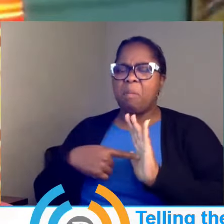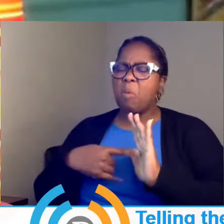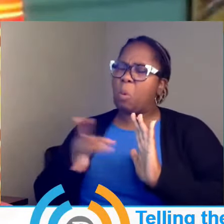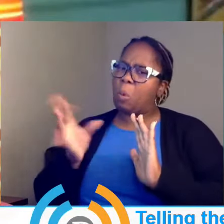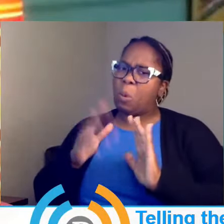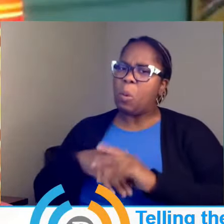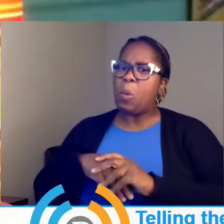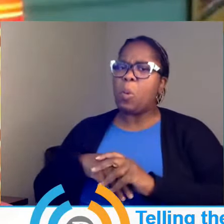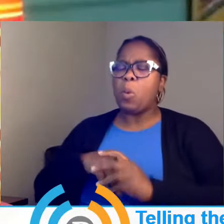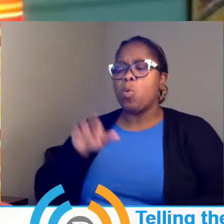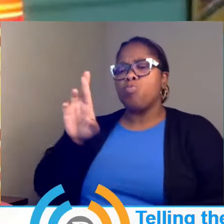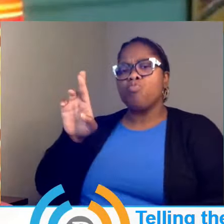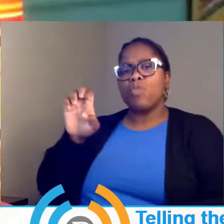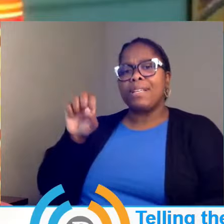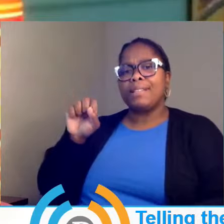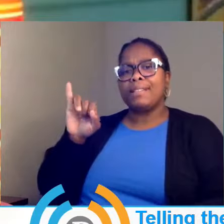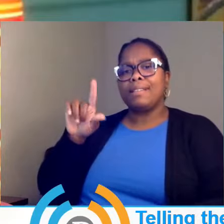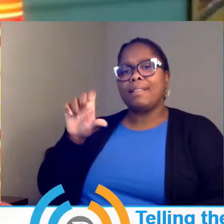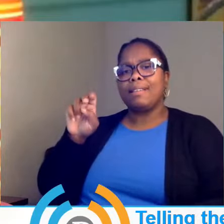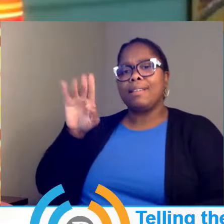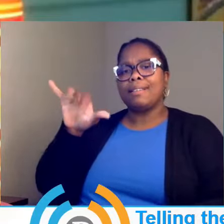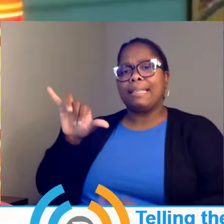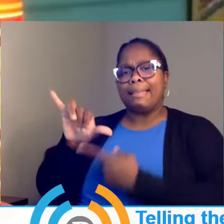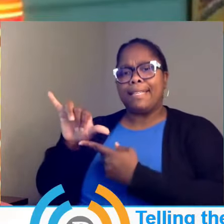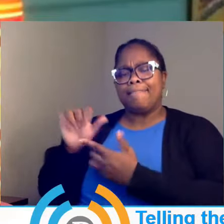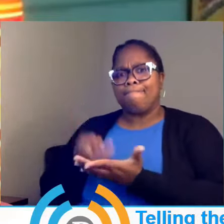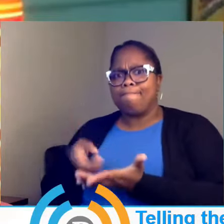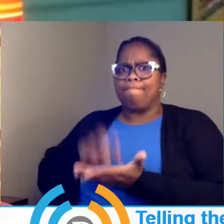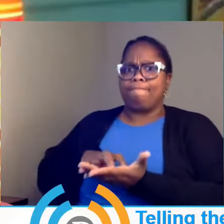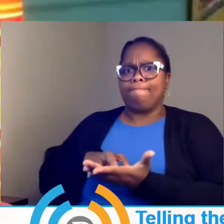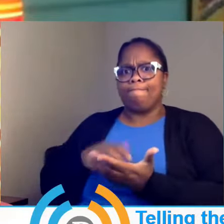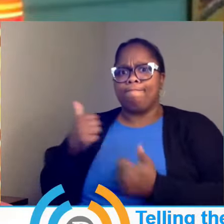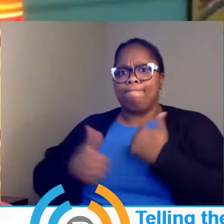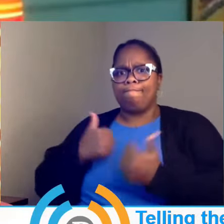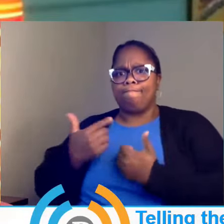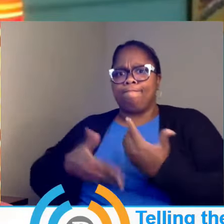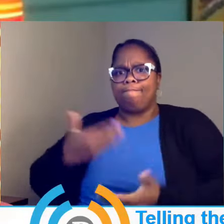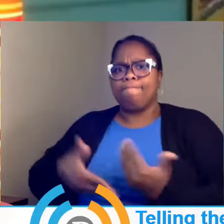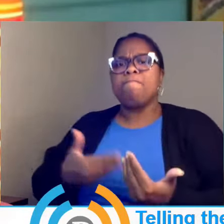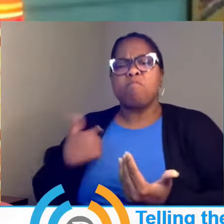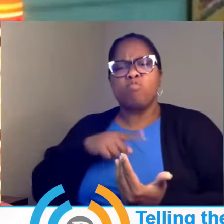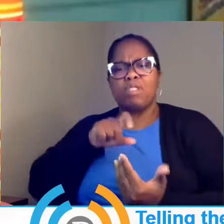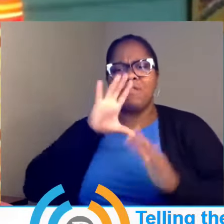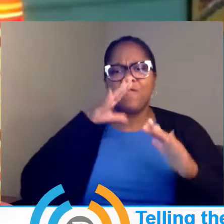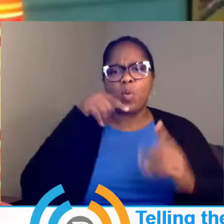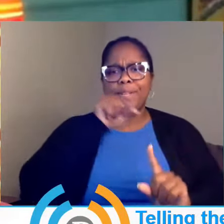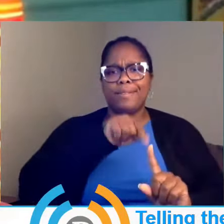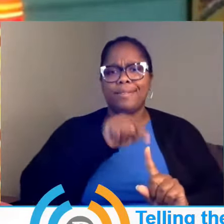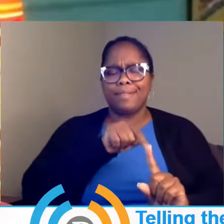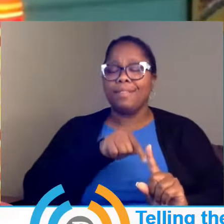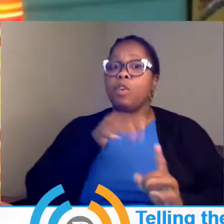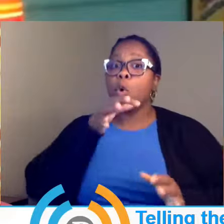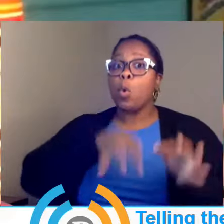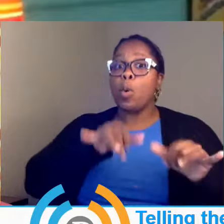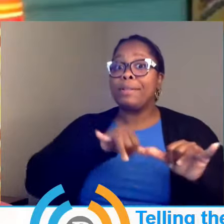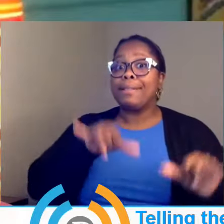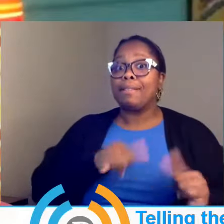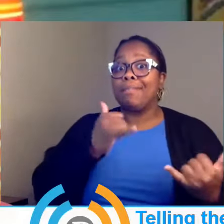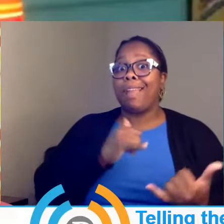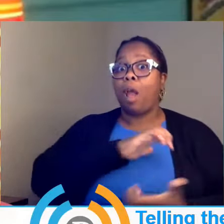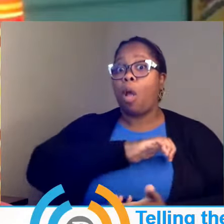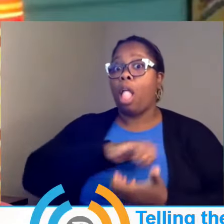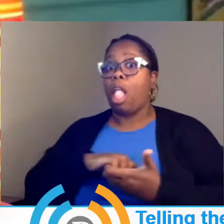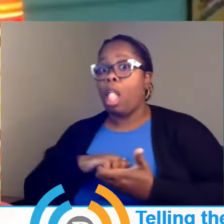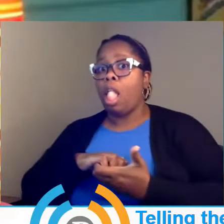Resiliency is one that we need to focus on, but when you look at court systems that are actually kind of joining in these processes, and then we have to fight